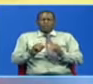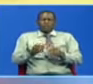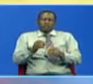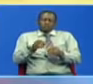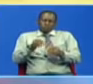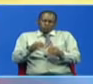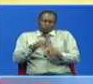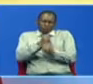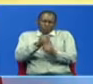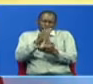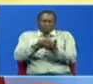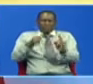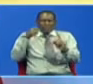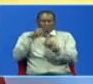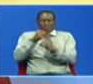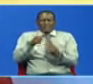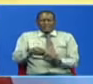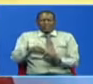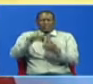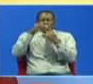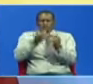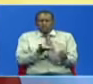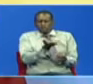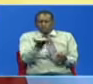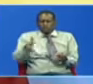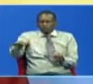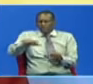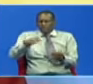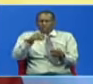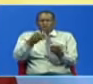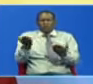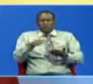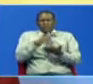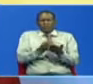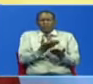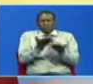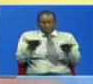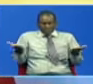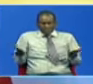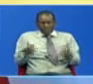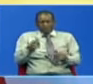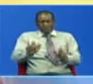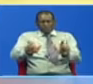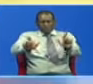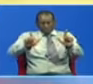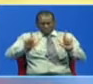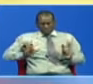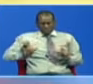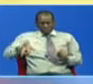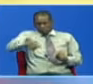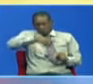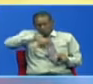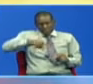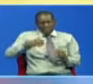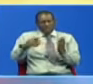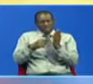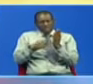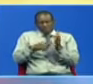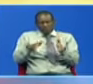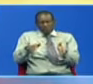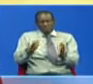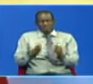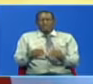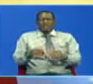impact, especially in those areas where some of these items that are being donated are of a technical nature, it